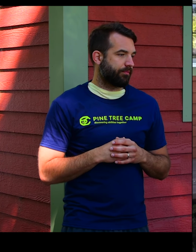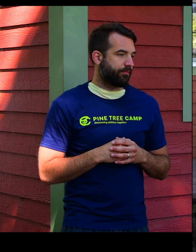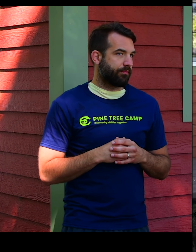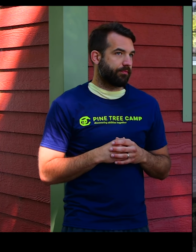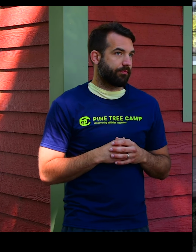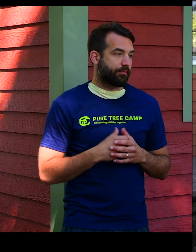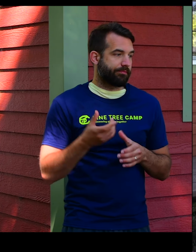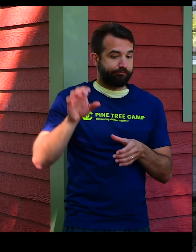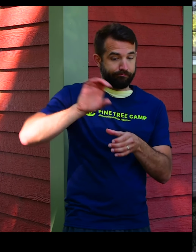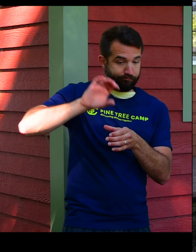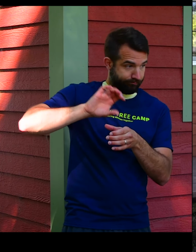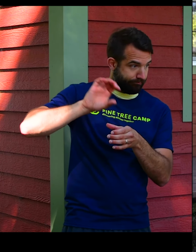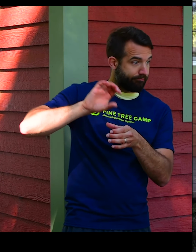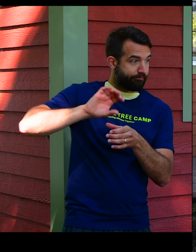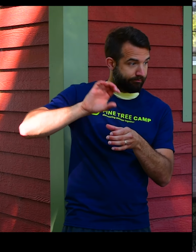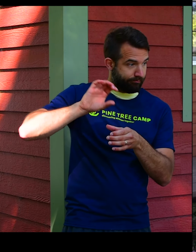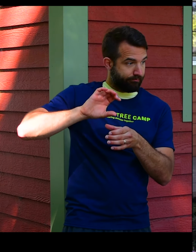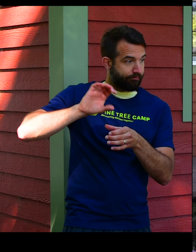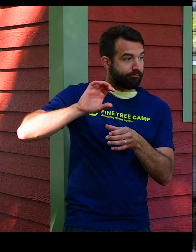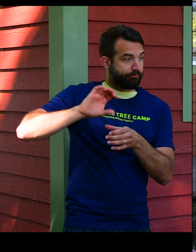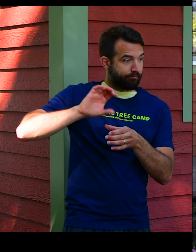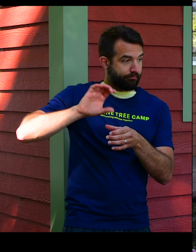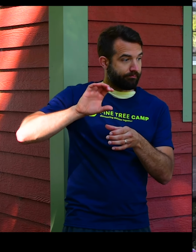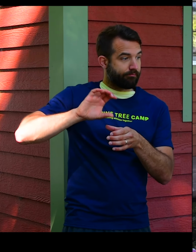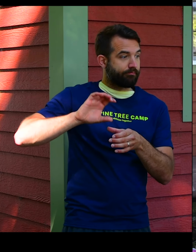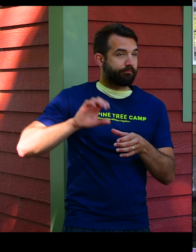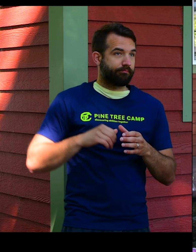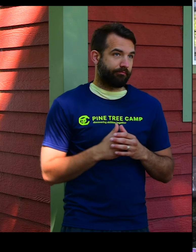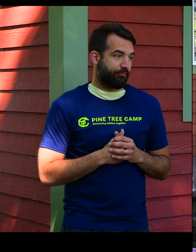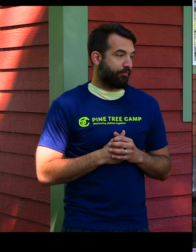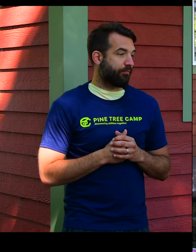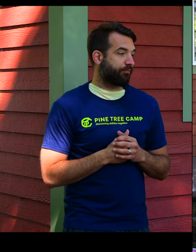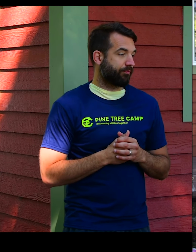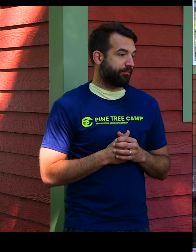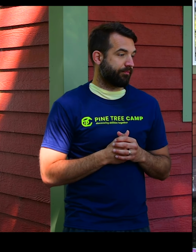on the corner, and I'm going to dump it into the filter.